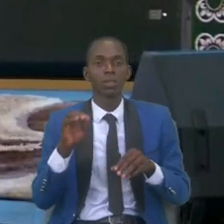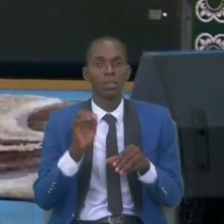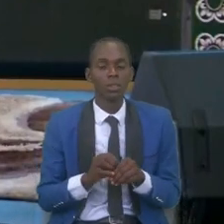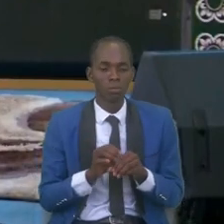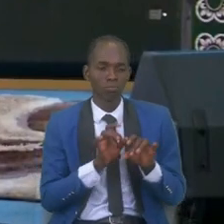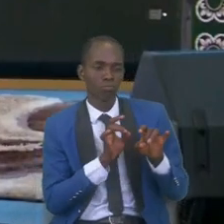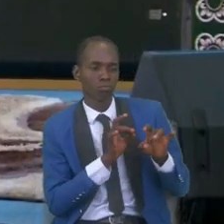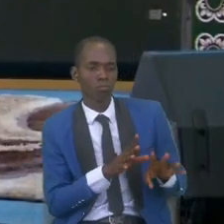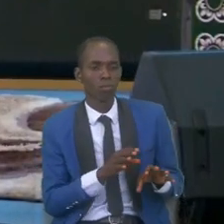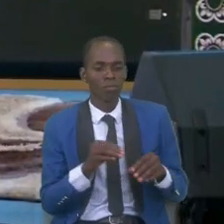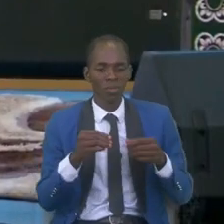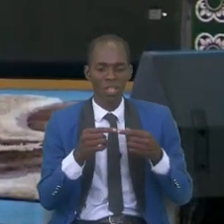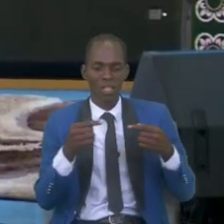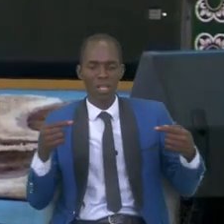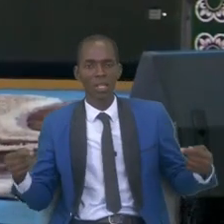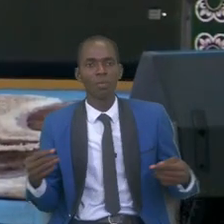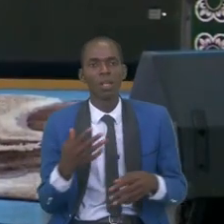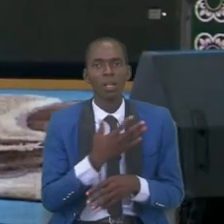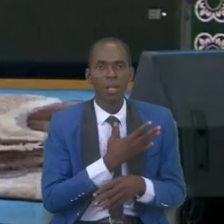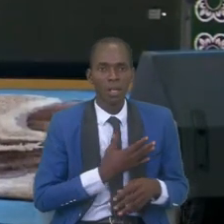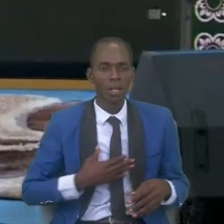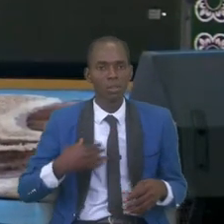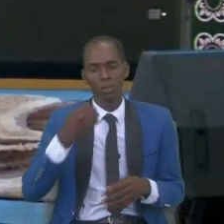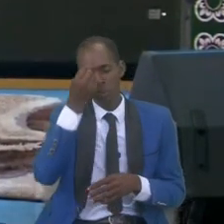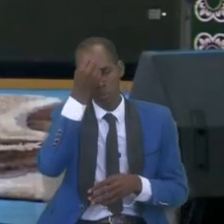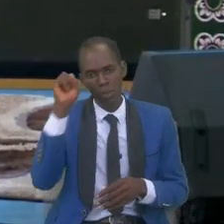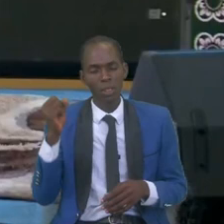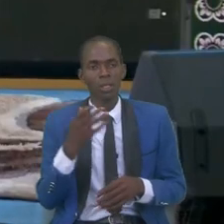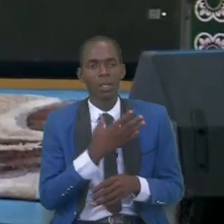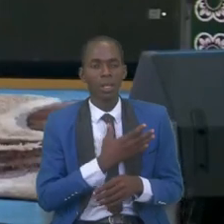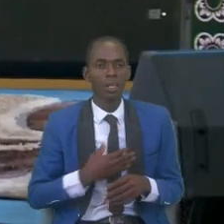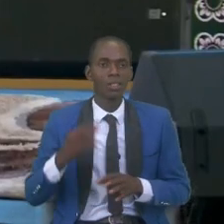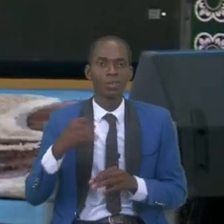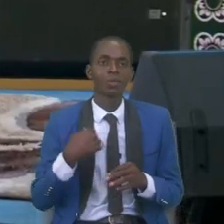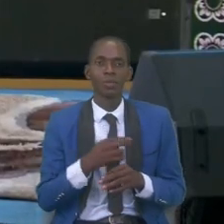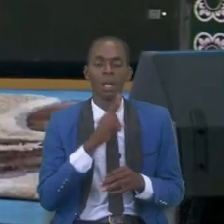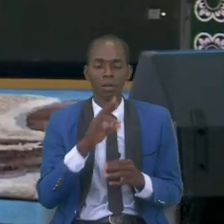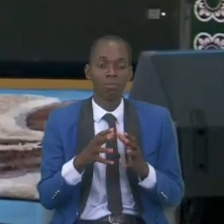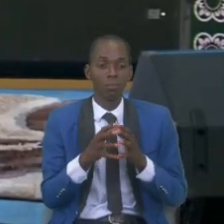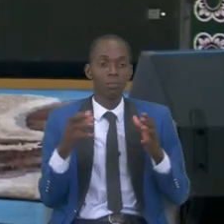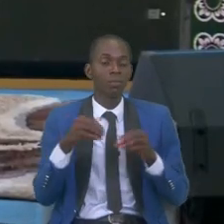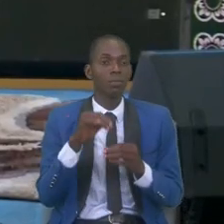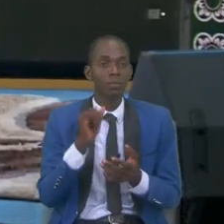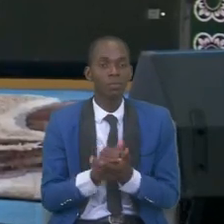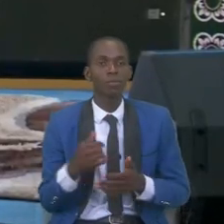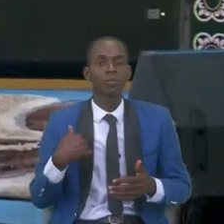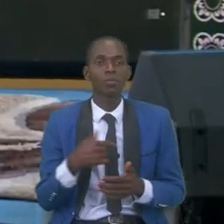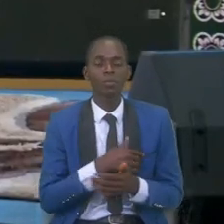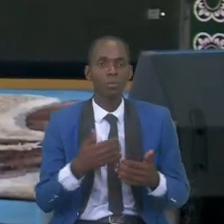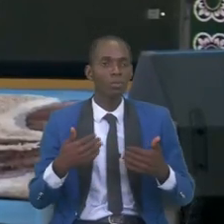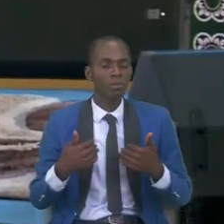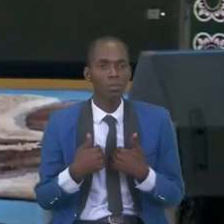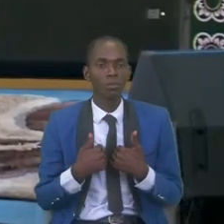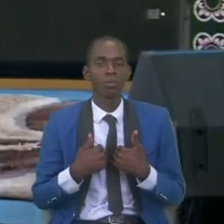in bearing grudge, and in unforgiveness, if we're bound in that, we have not entered it. That's the nature